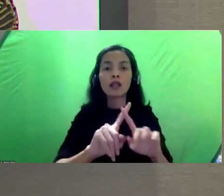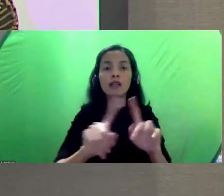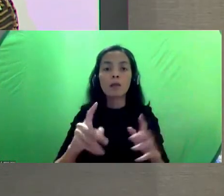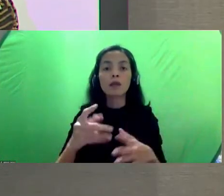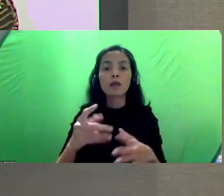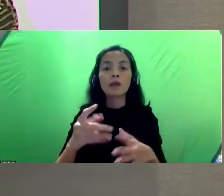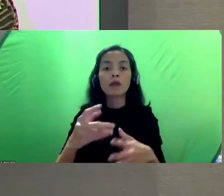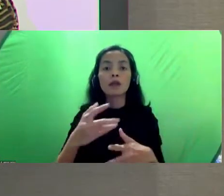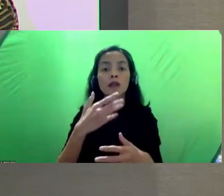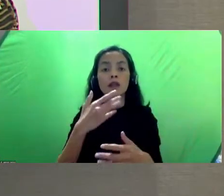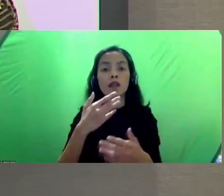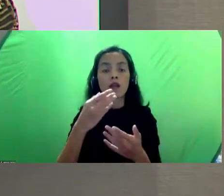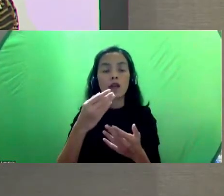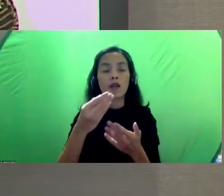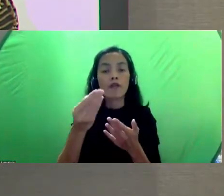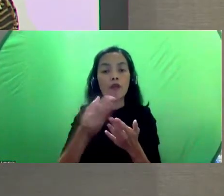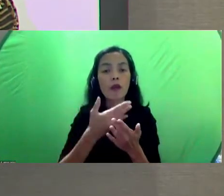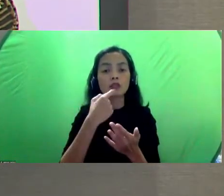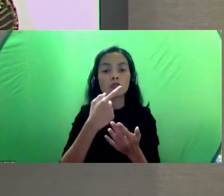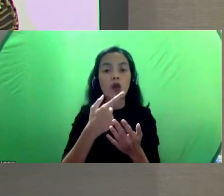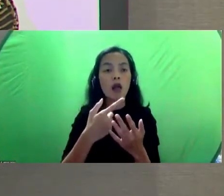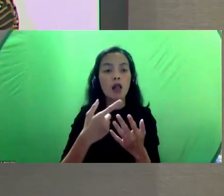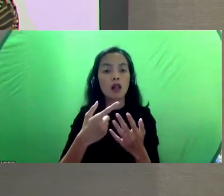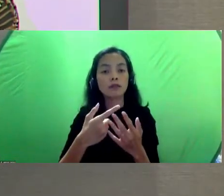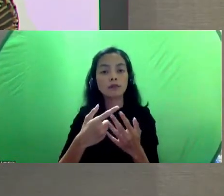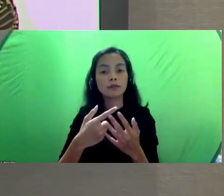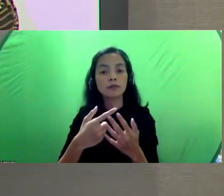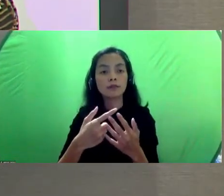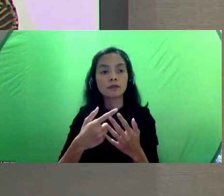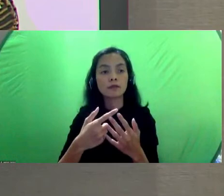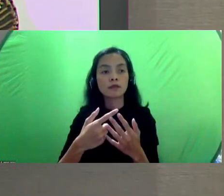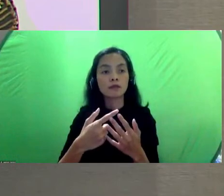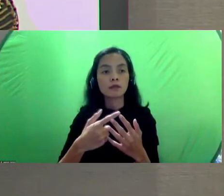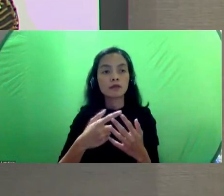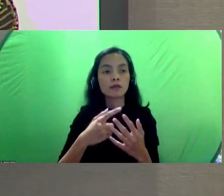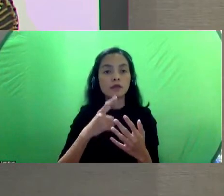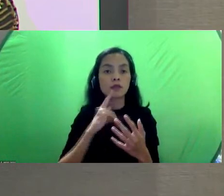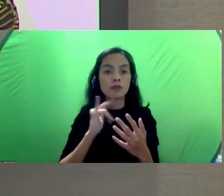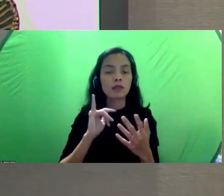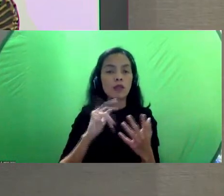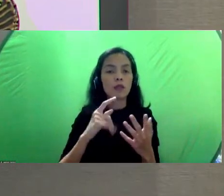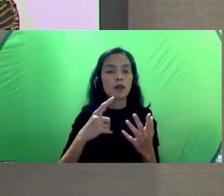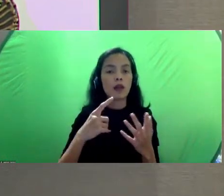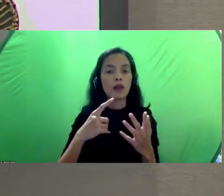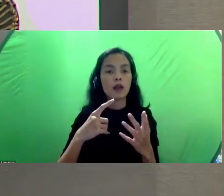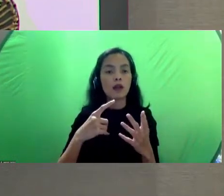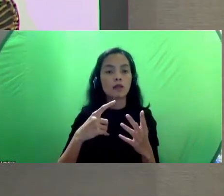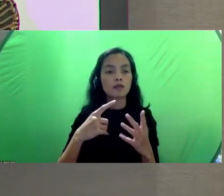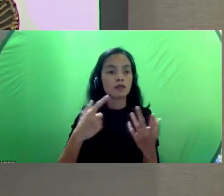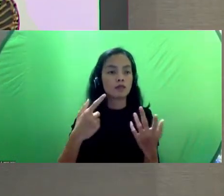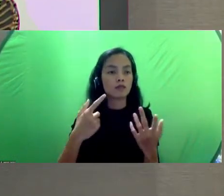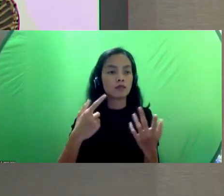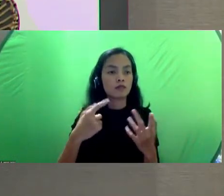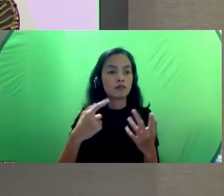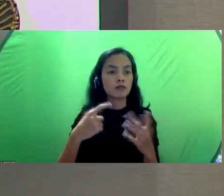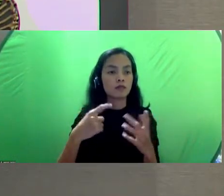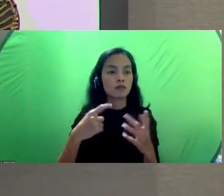the demographic household composition, the age for each member of the household,